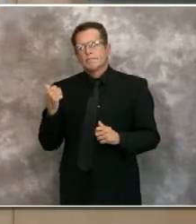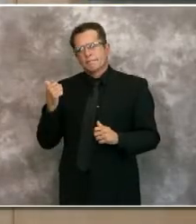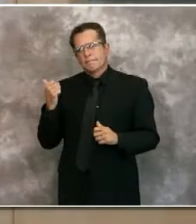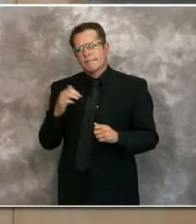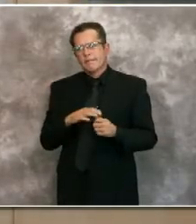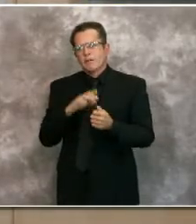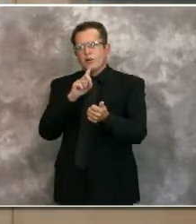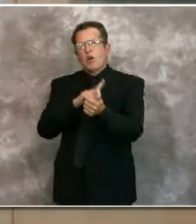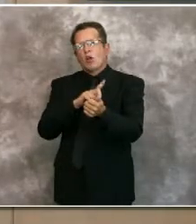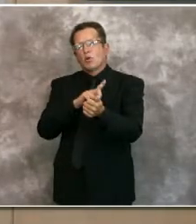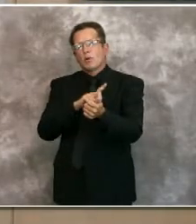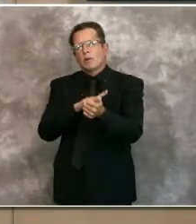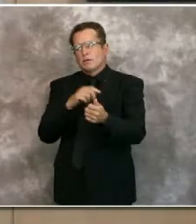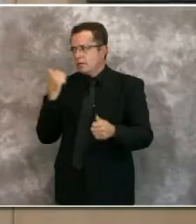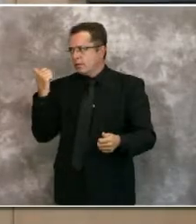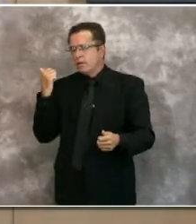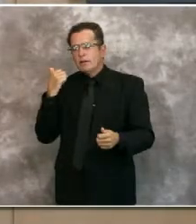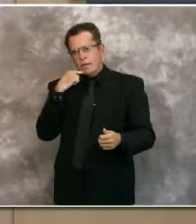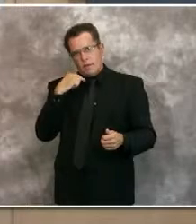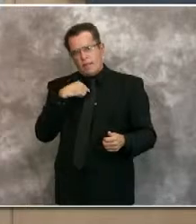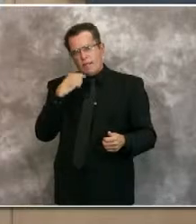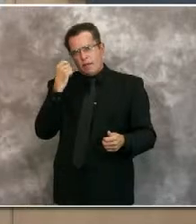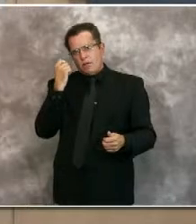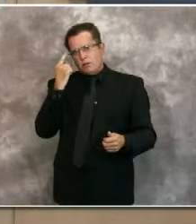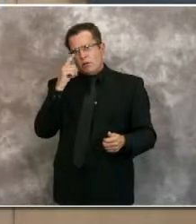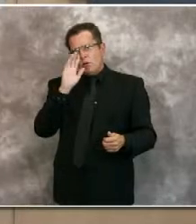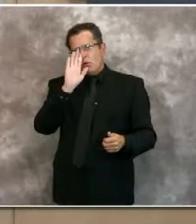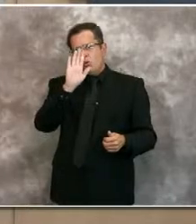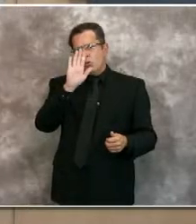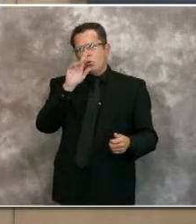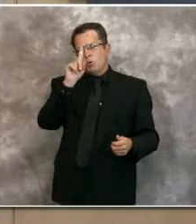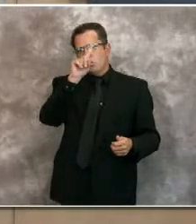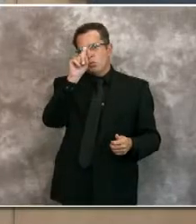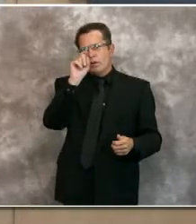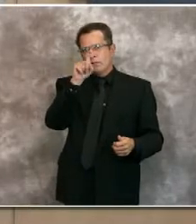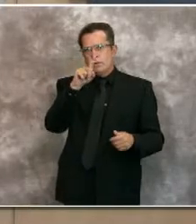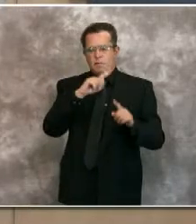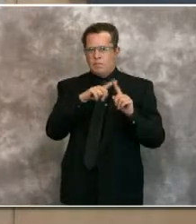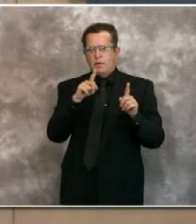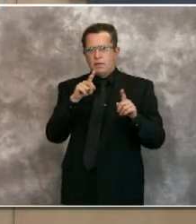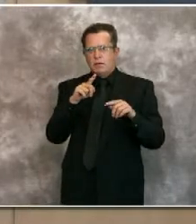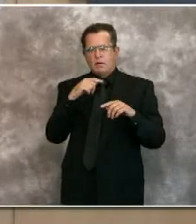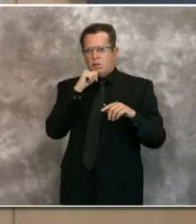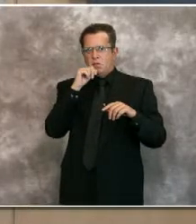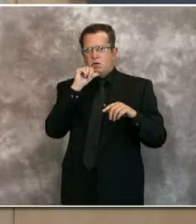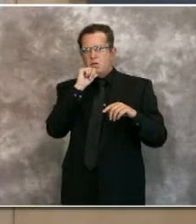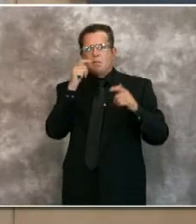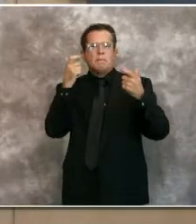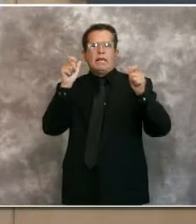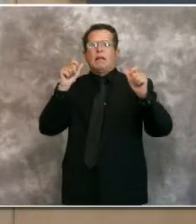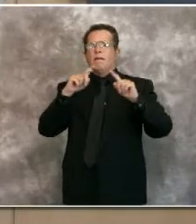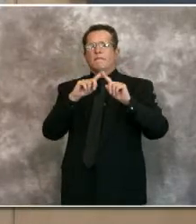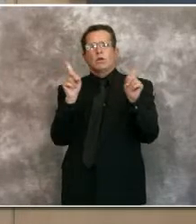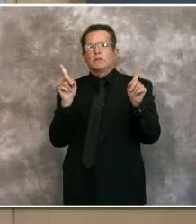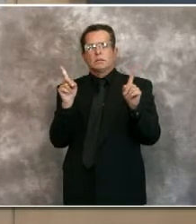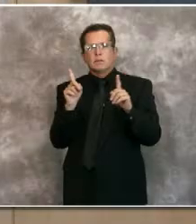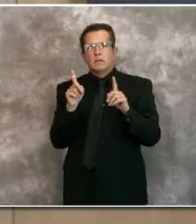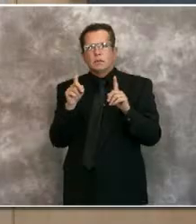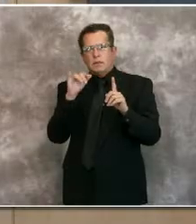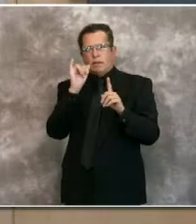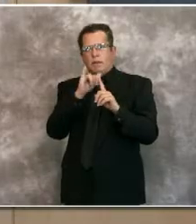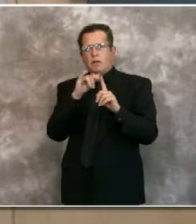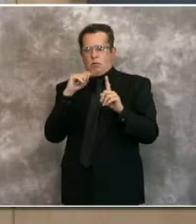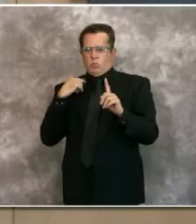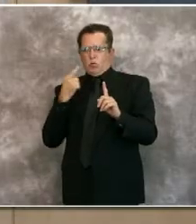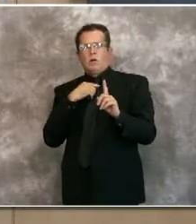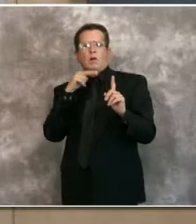I think I heard your question correctly. I don't think there's been a noticeable difference from the contact tracing